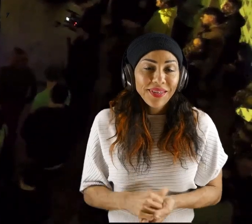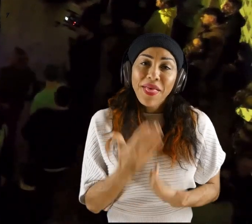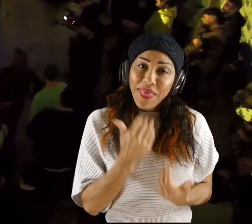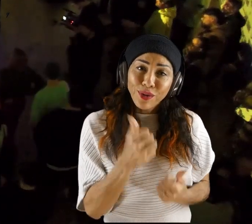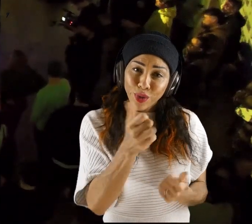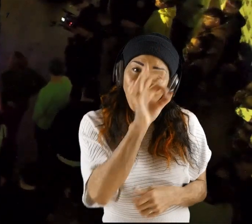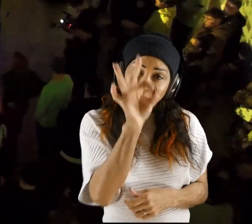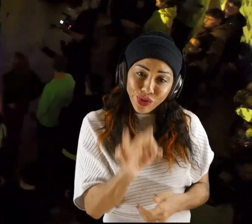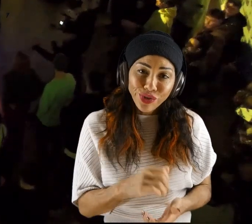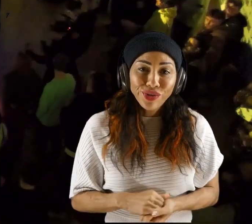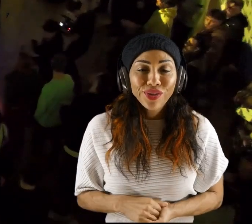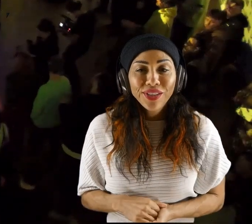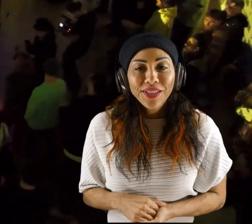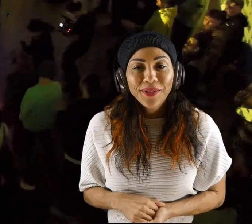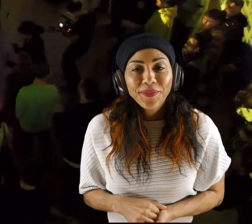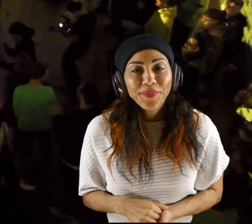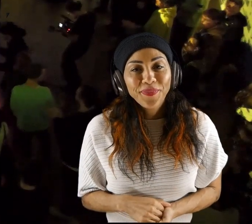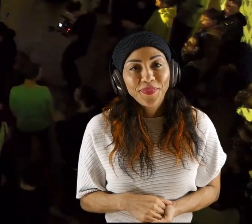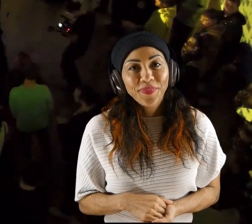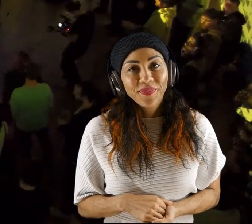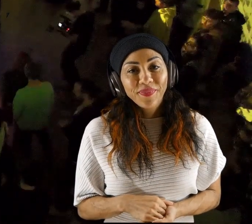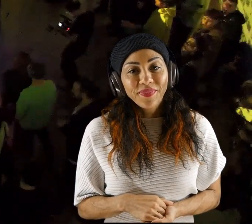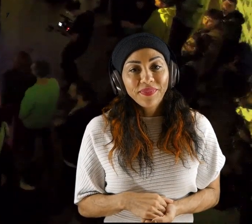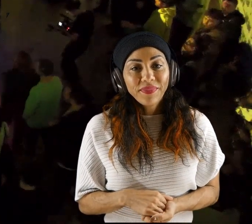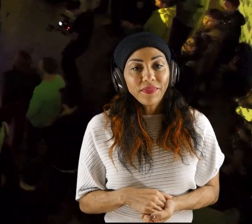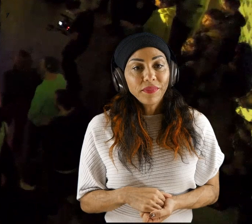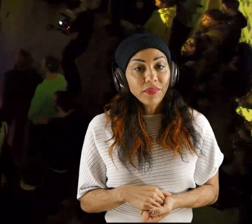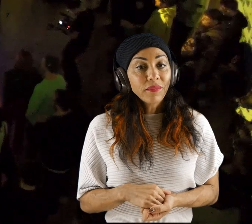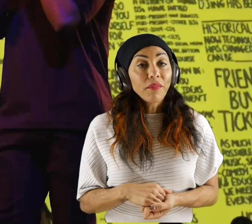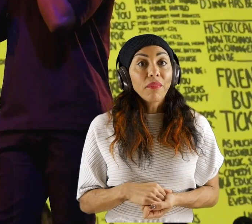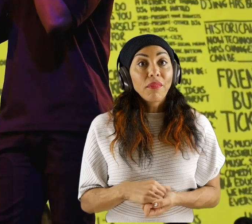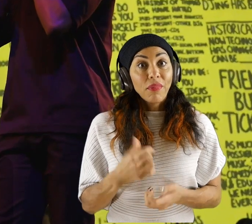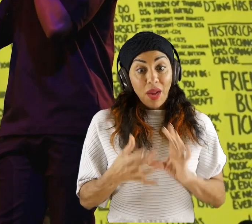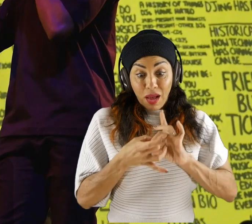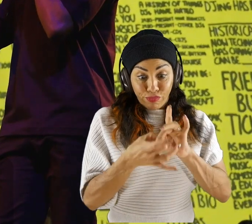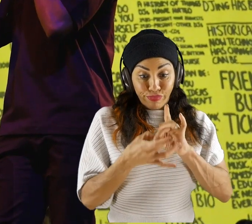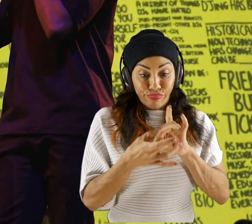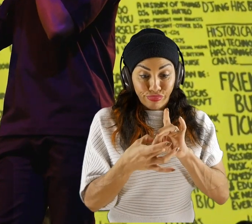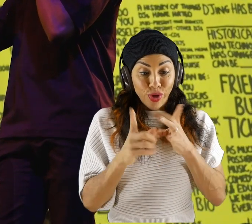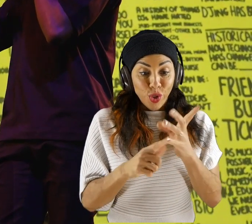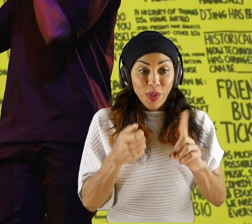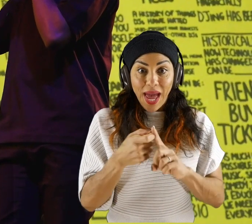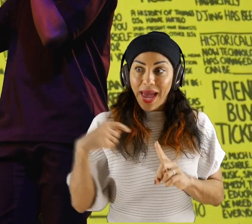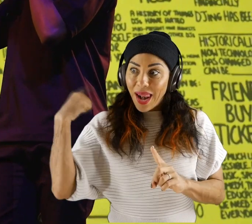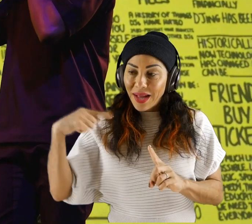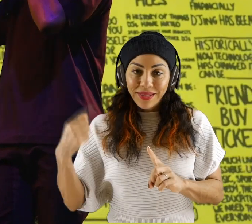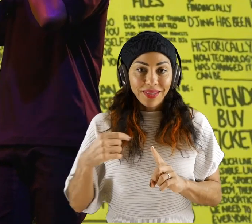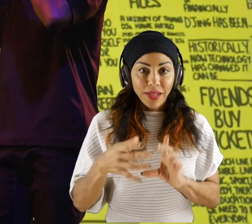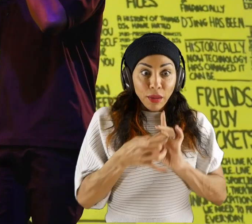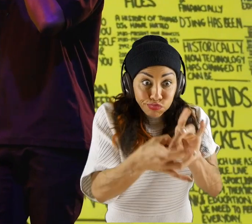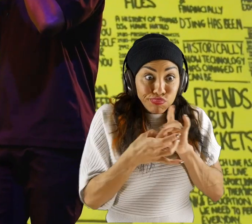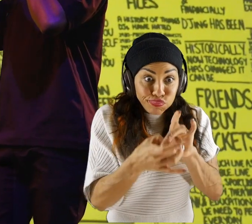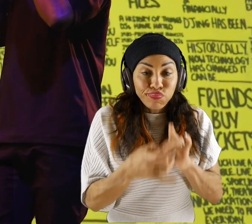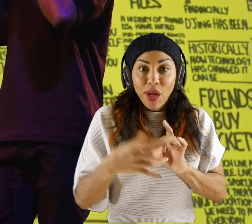thing that when the interactions were starting to branch out of the UK or out of London or out of Brighton,